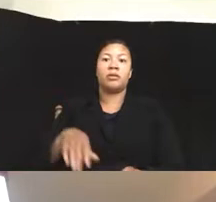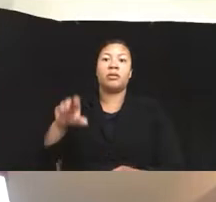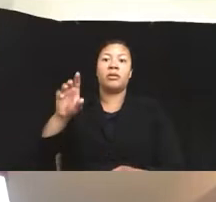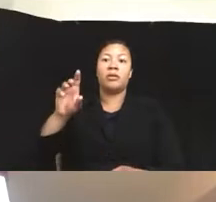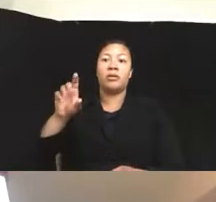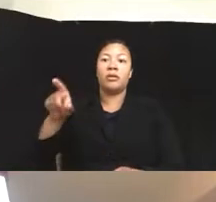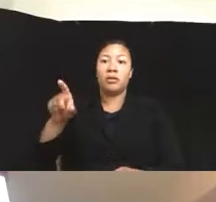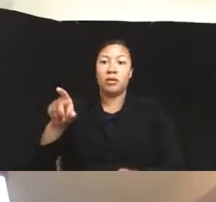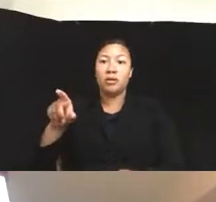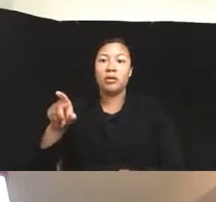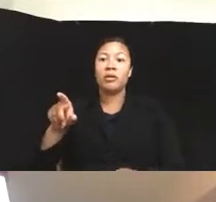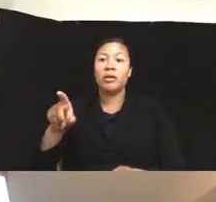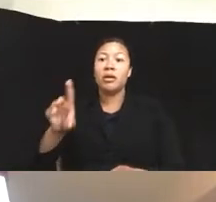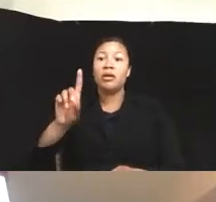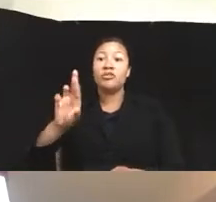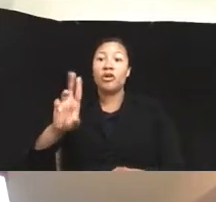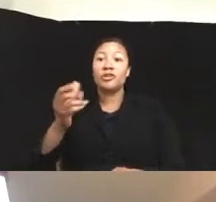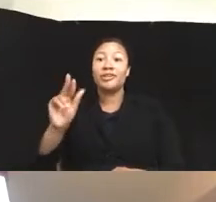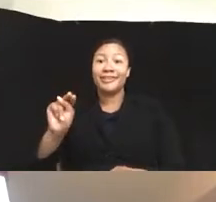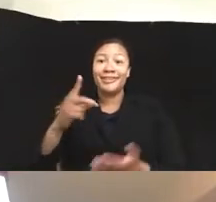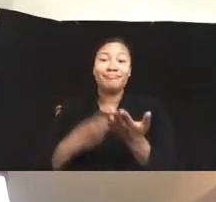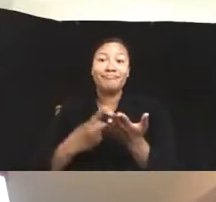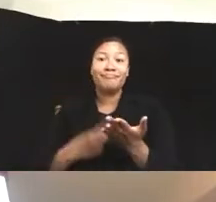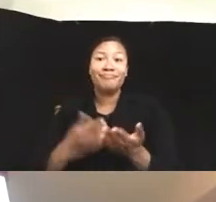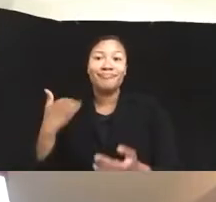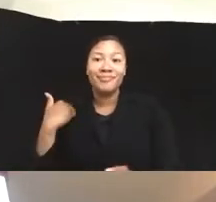know, she'd give me this stuff and I would go away and I would come back,